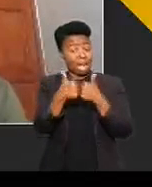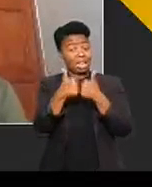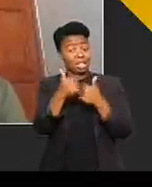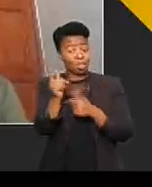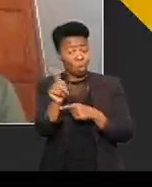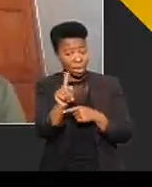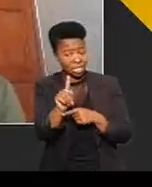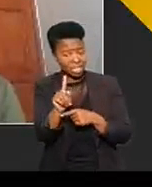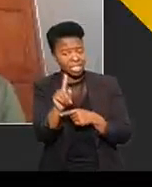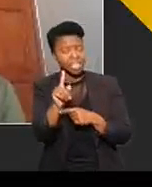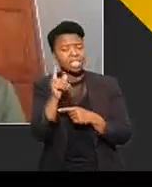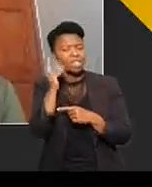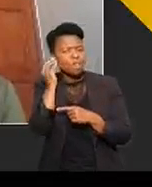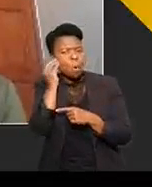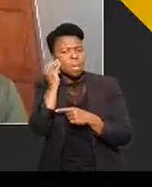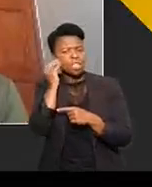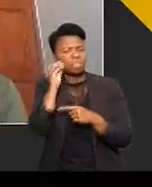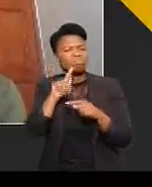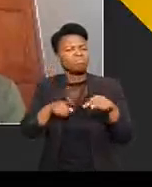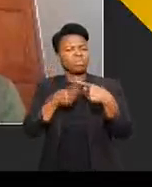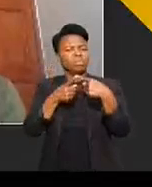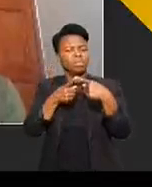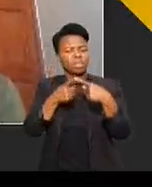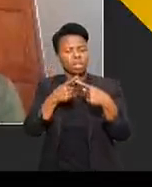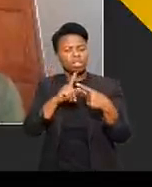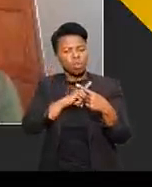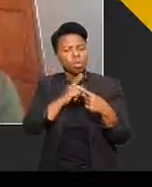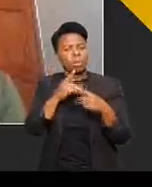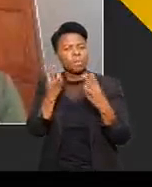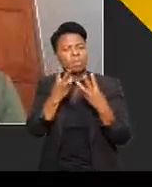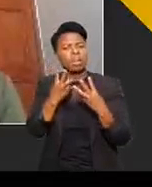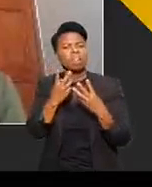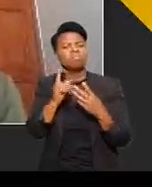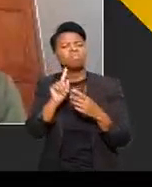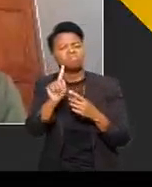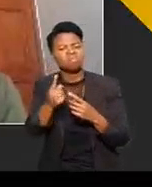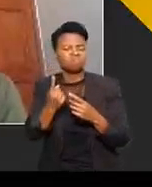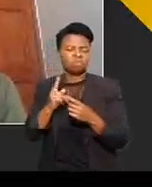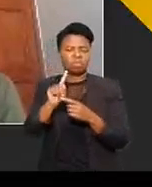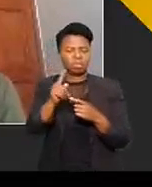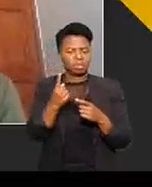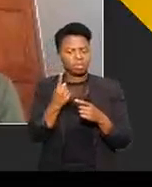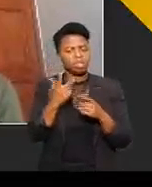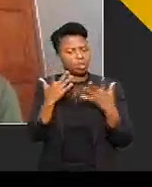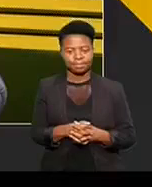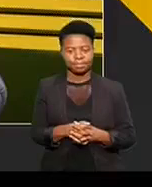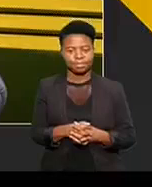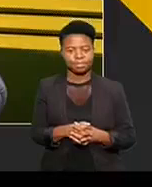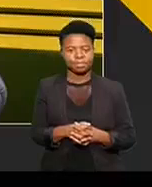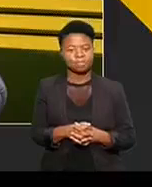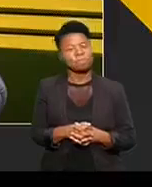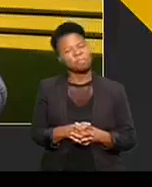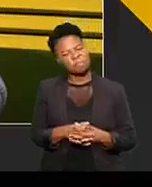companies don't have the information that we require. So there's a lot of back and forth that delays the process, but we are expediting this. So